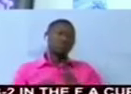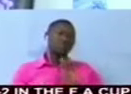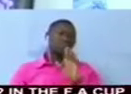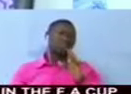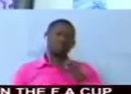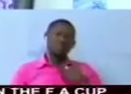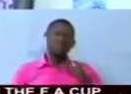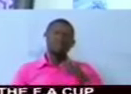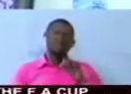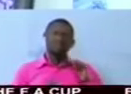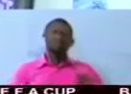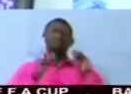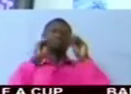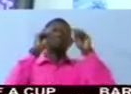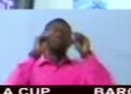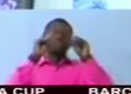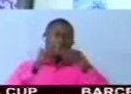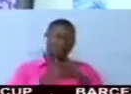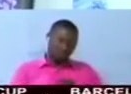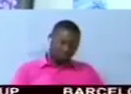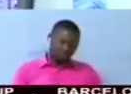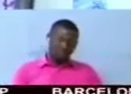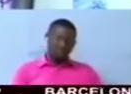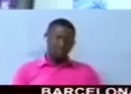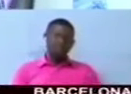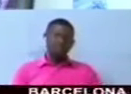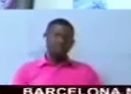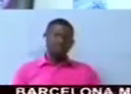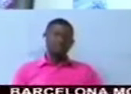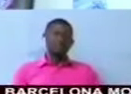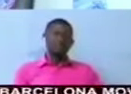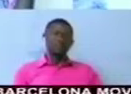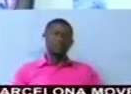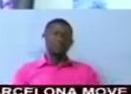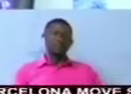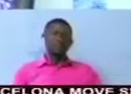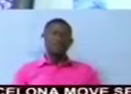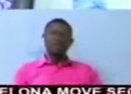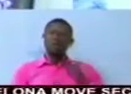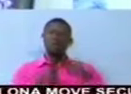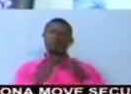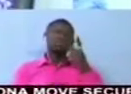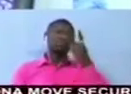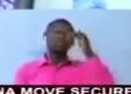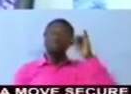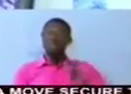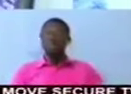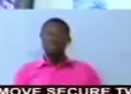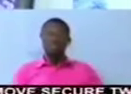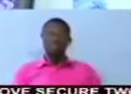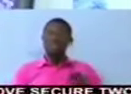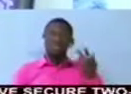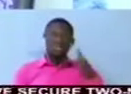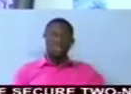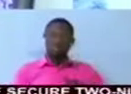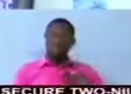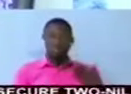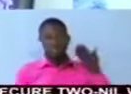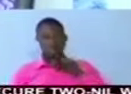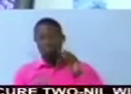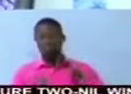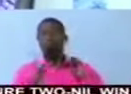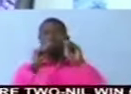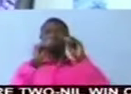asked that it was adjourned. We were almost told it was almost again 2 years. Almost to 2 years. New hay base,